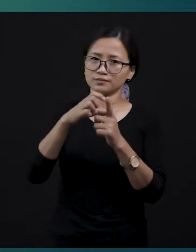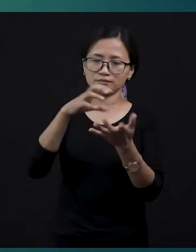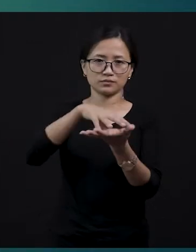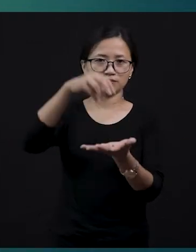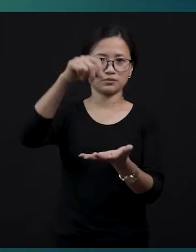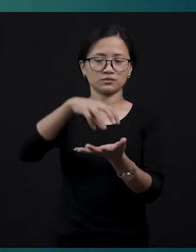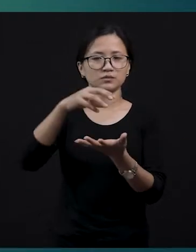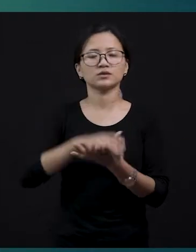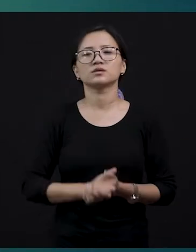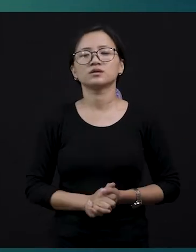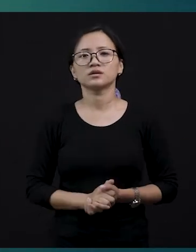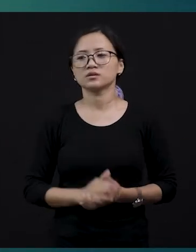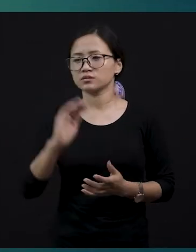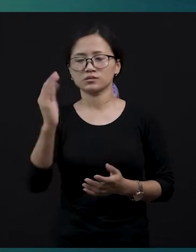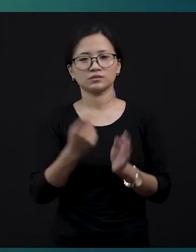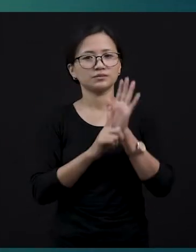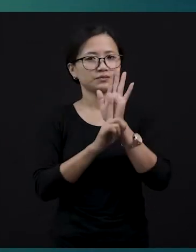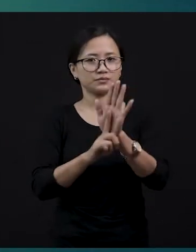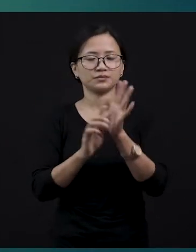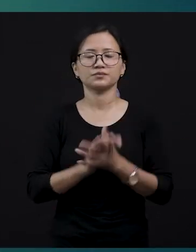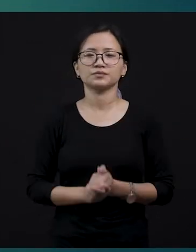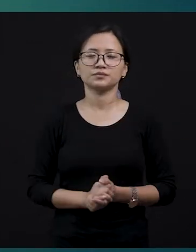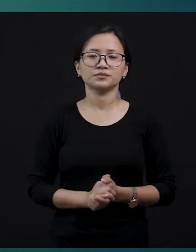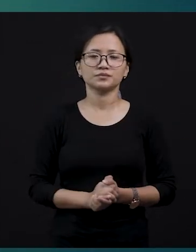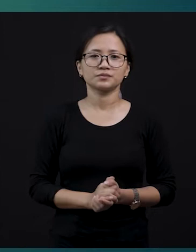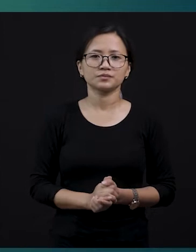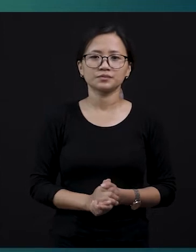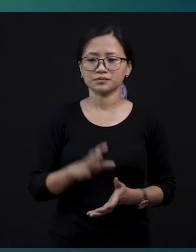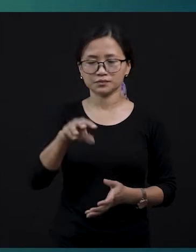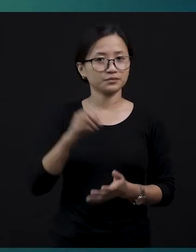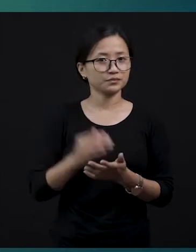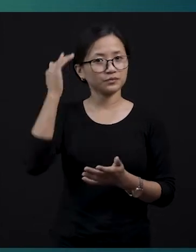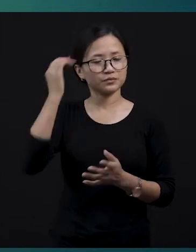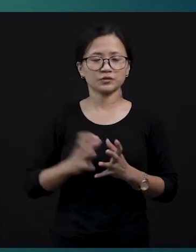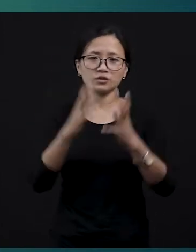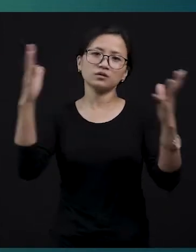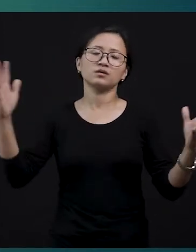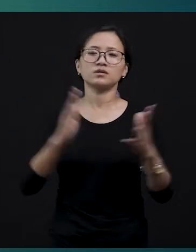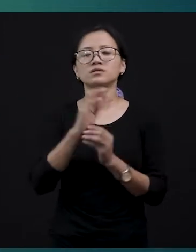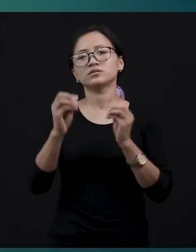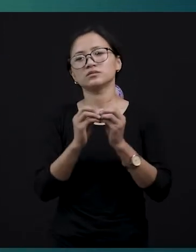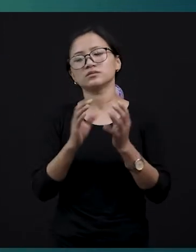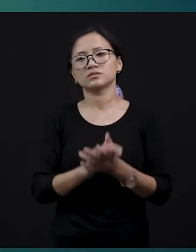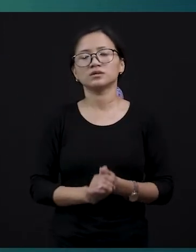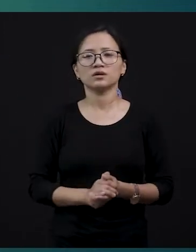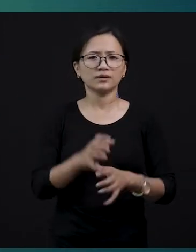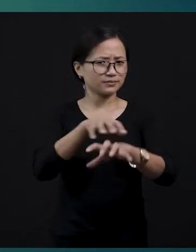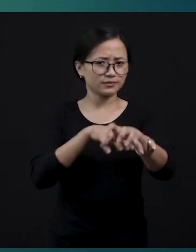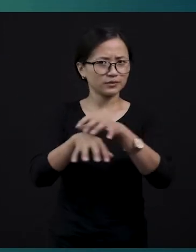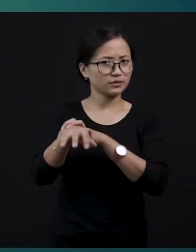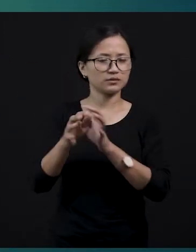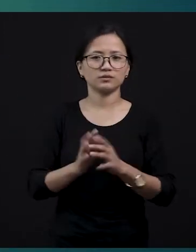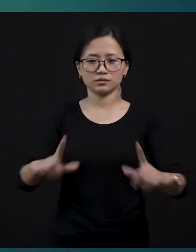you to keep that in your mind. I will show you some different kinds of deserts, and then you will get to know more about deserts and the kinds of animals